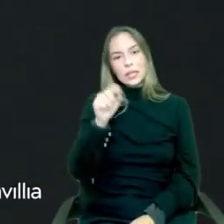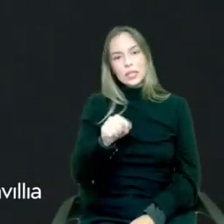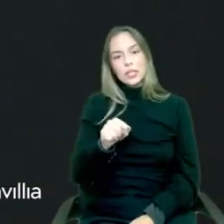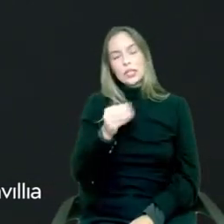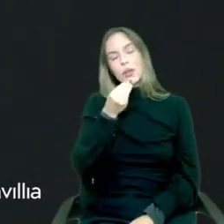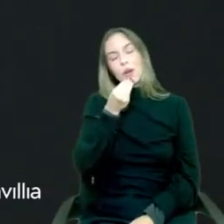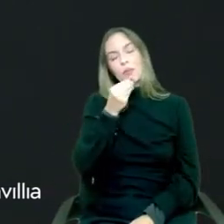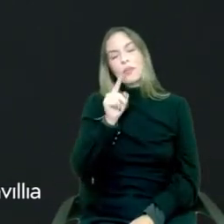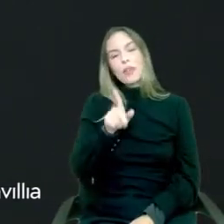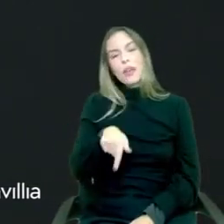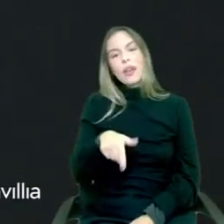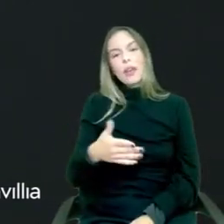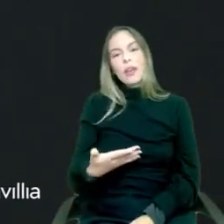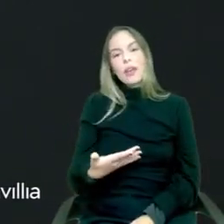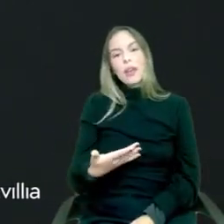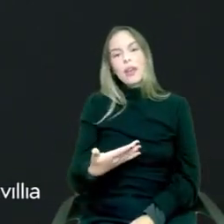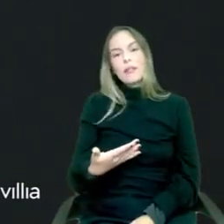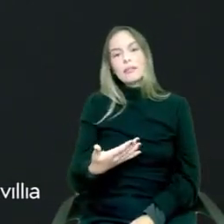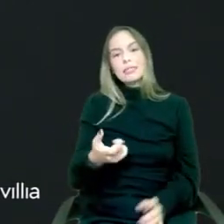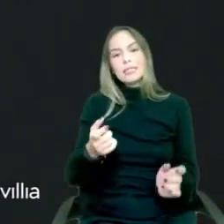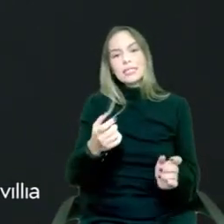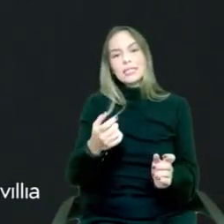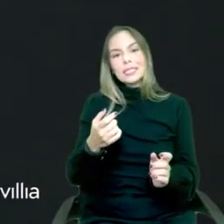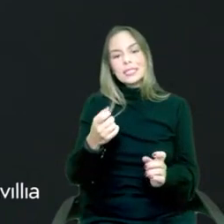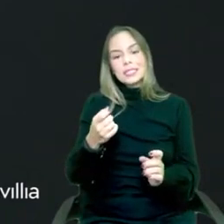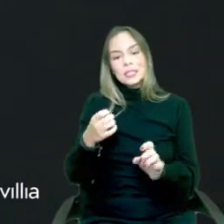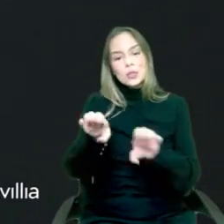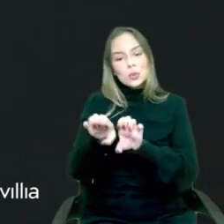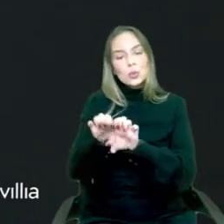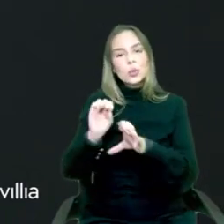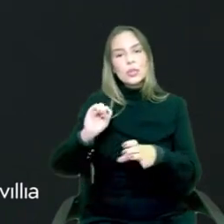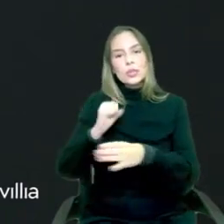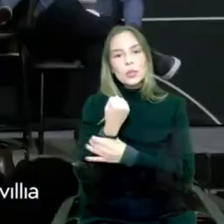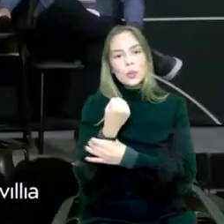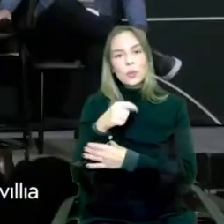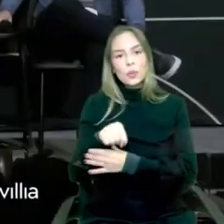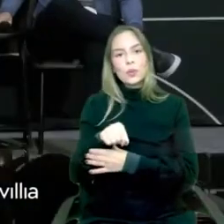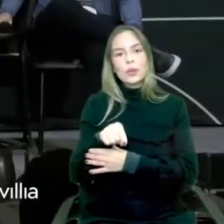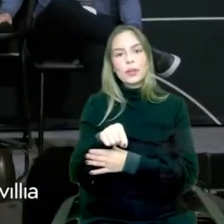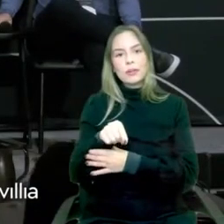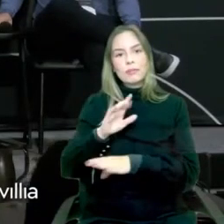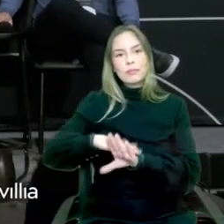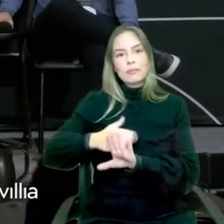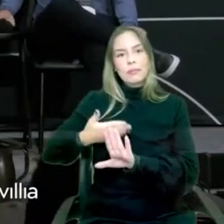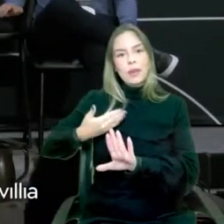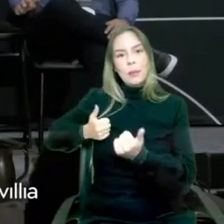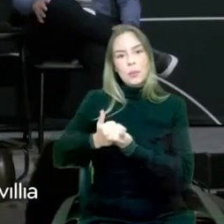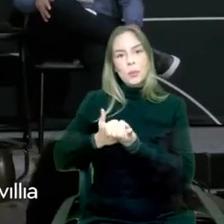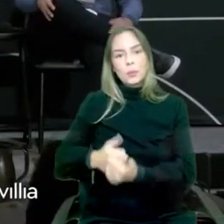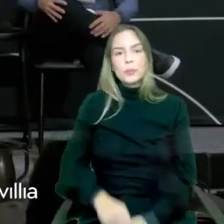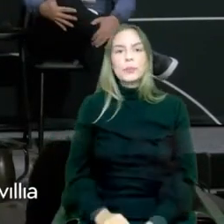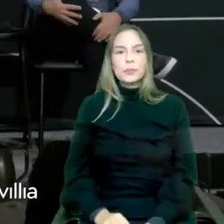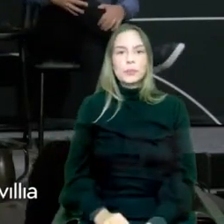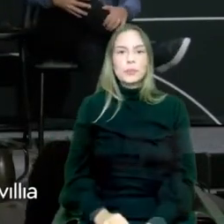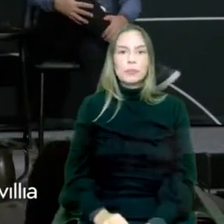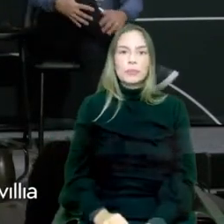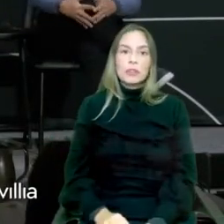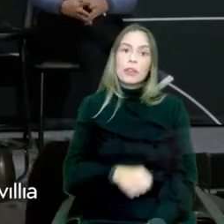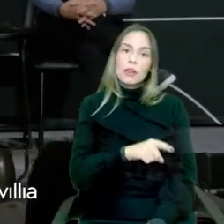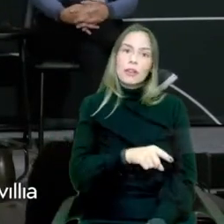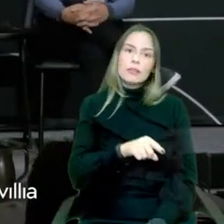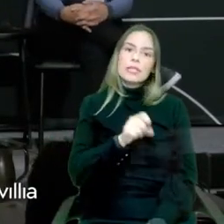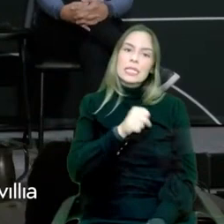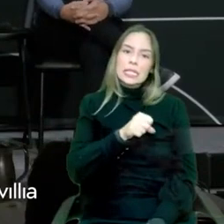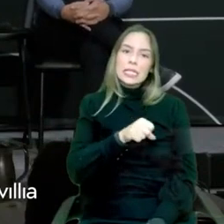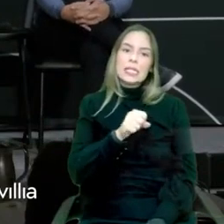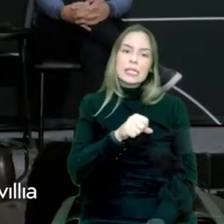huge infrastructure and security assistance behind. That's great. And I think, yeah, it's going to be very impactful. That predictive